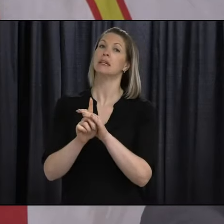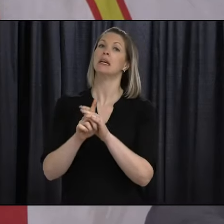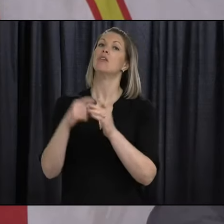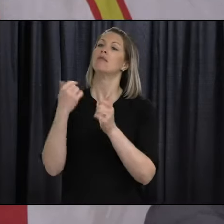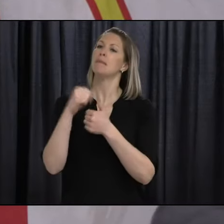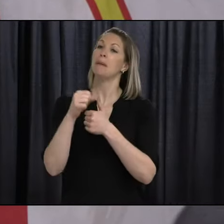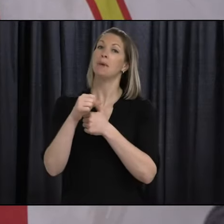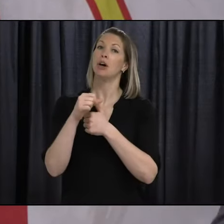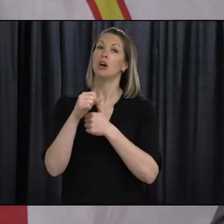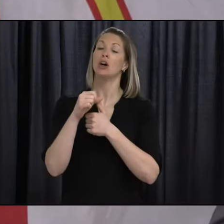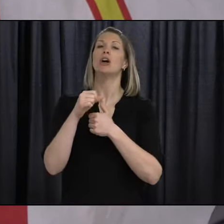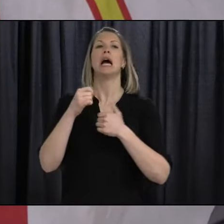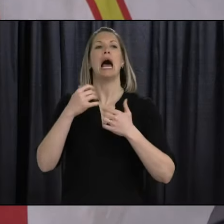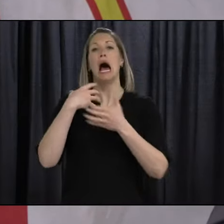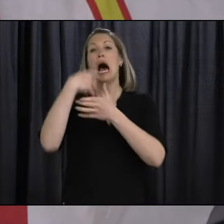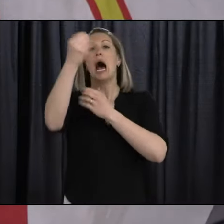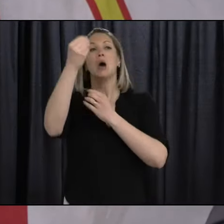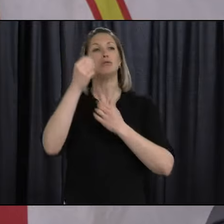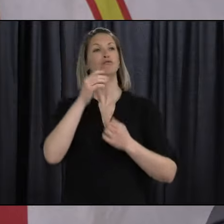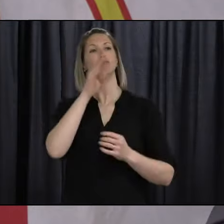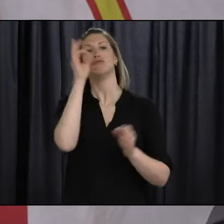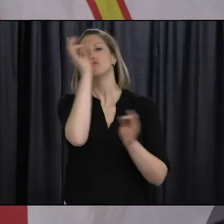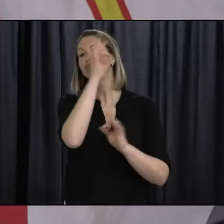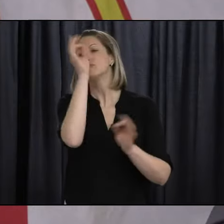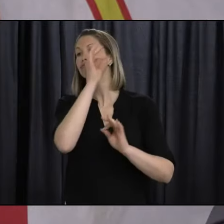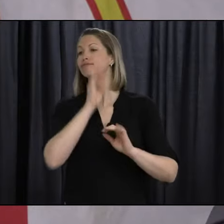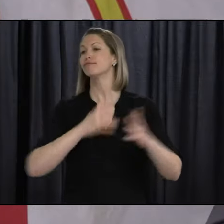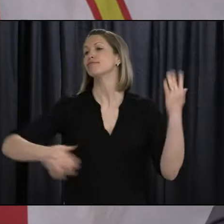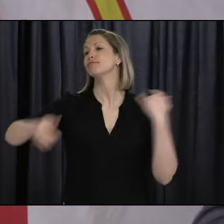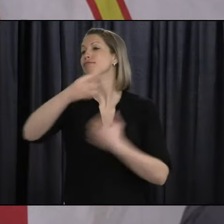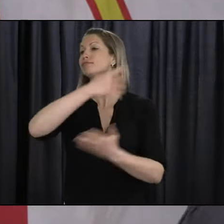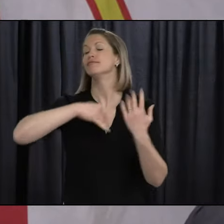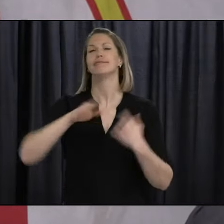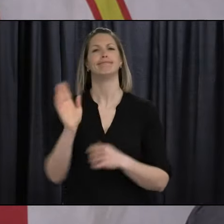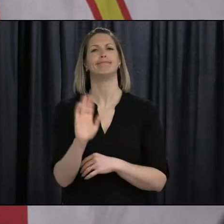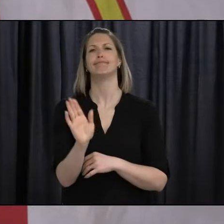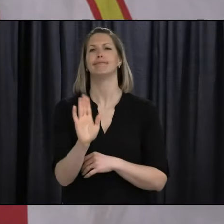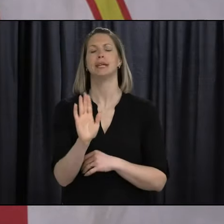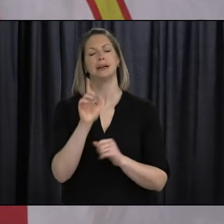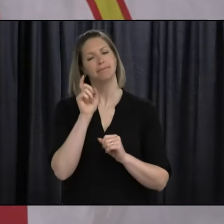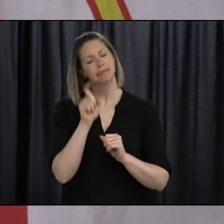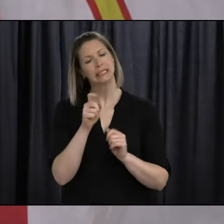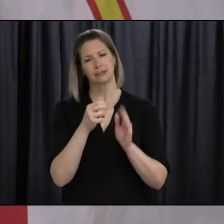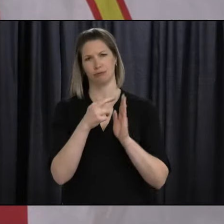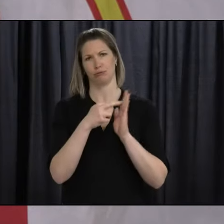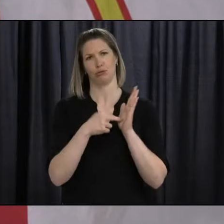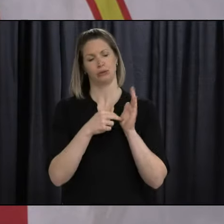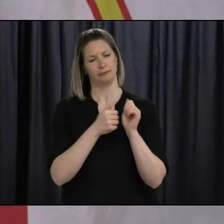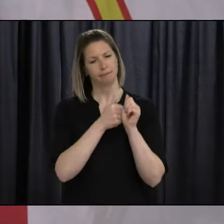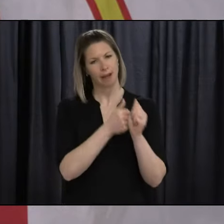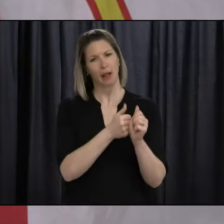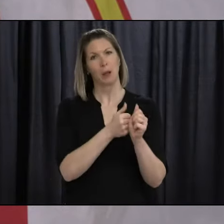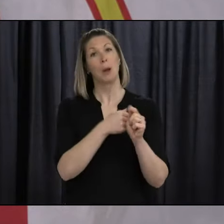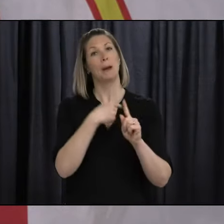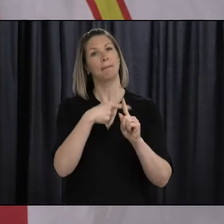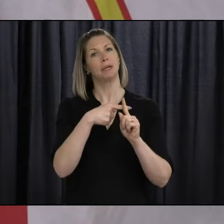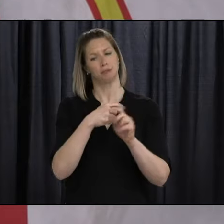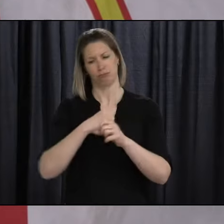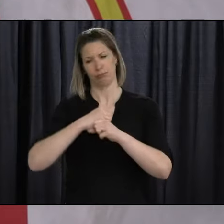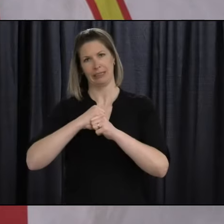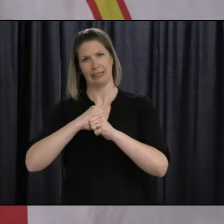surroundings. It is a new normal. We must adjust, we must adapt, And we have to do everything that we do in the safest